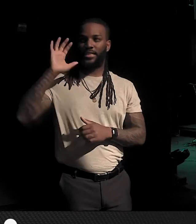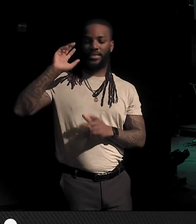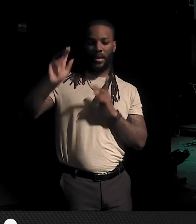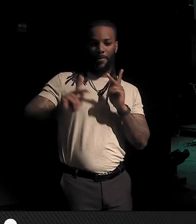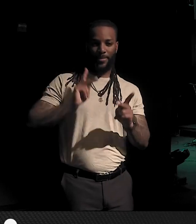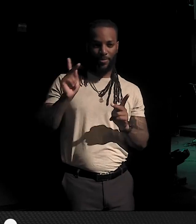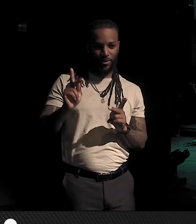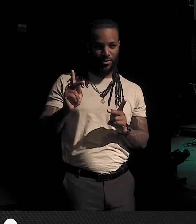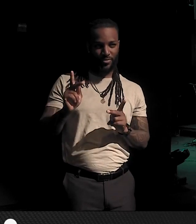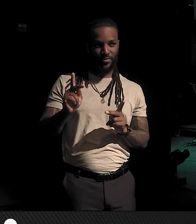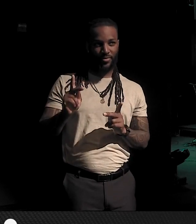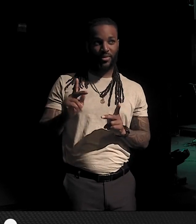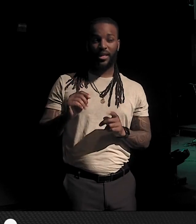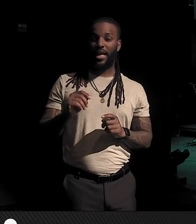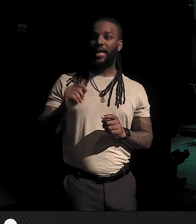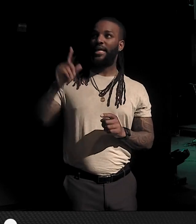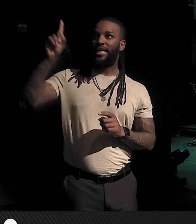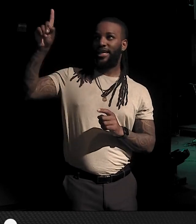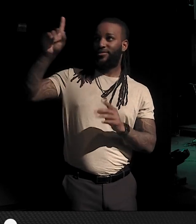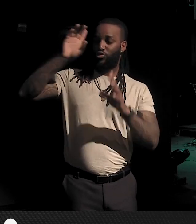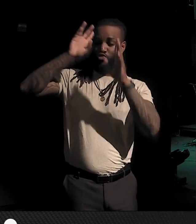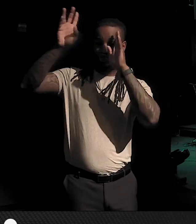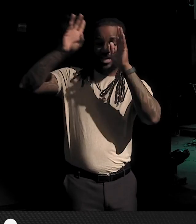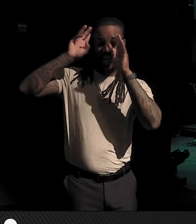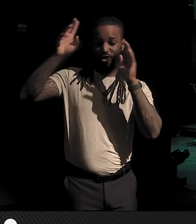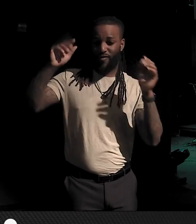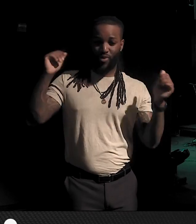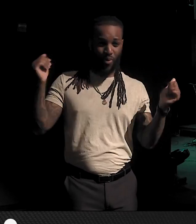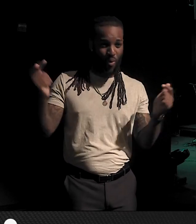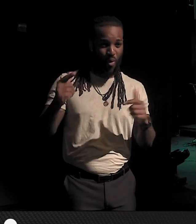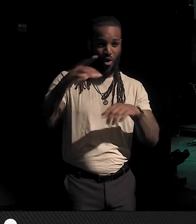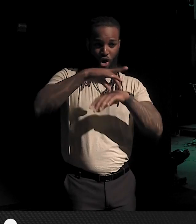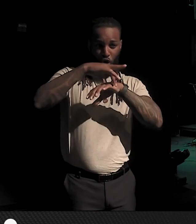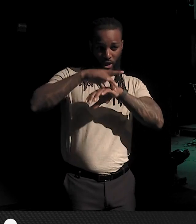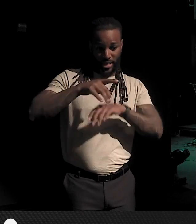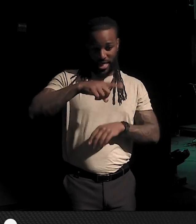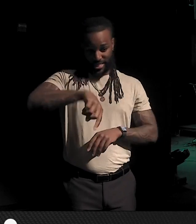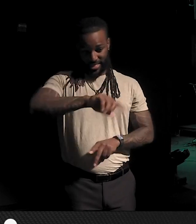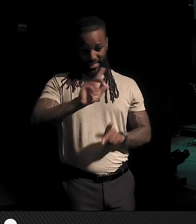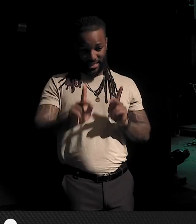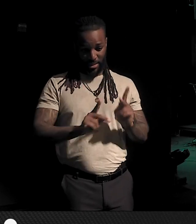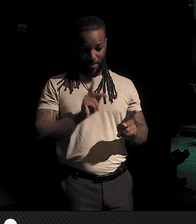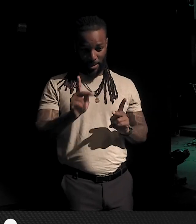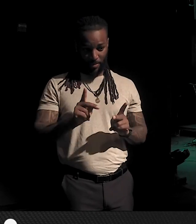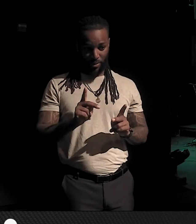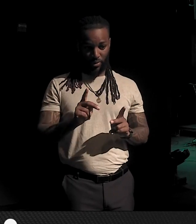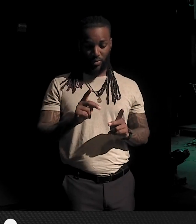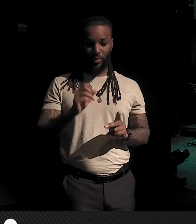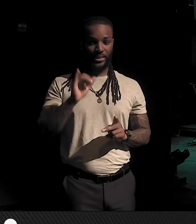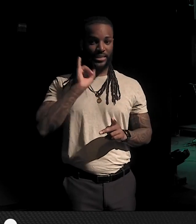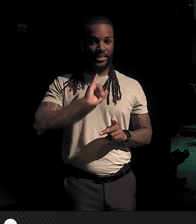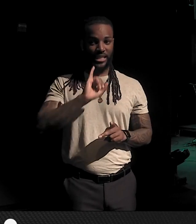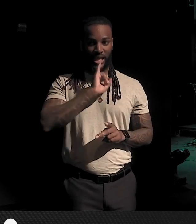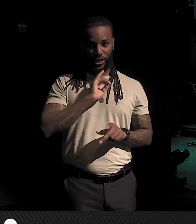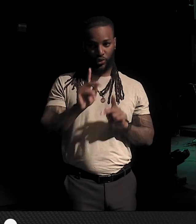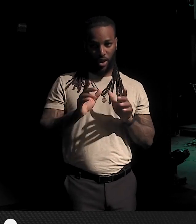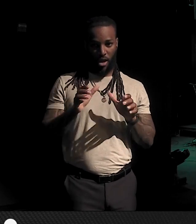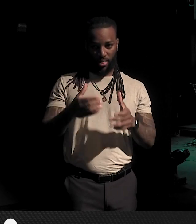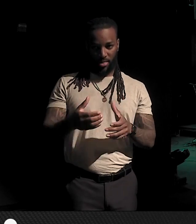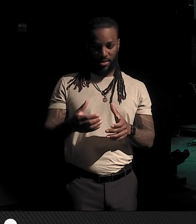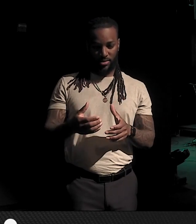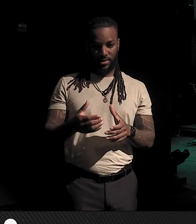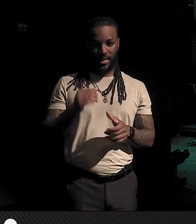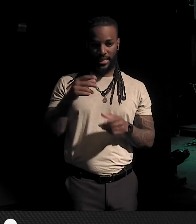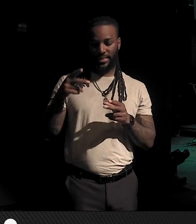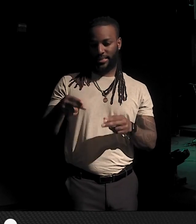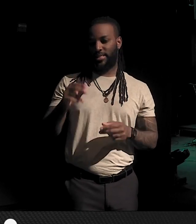is God. He's the creator of the whole earth. And those people were Israel in the scene